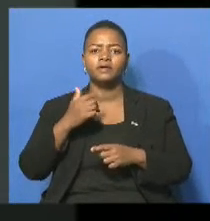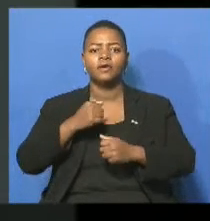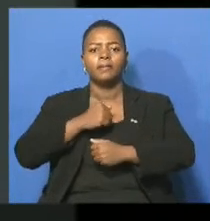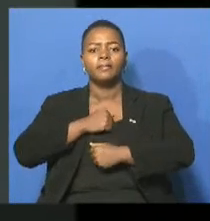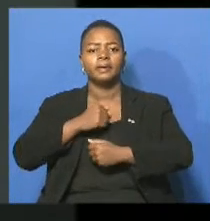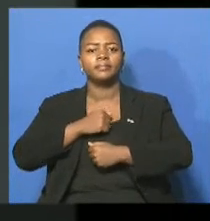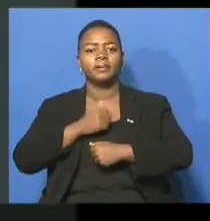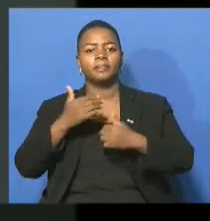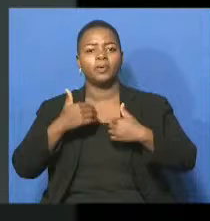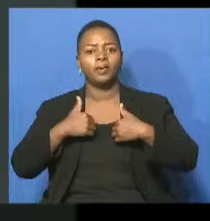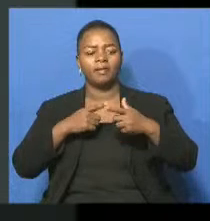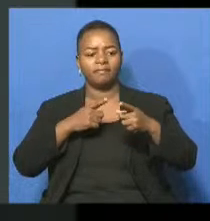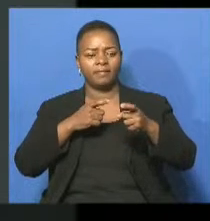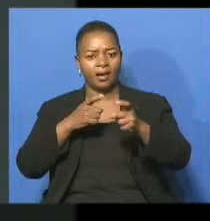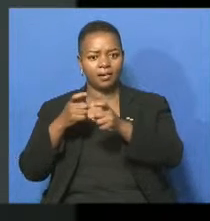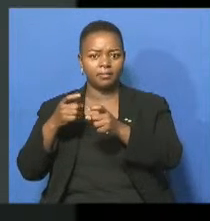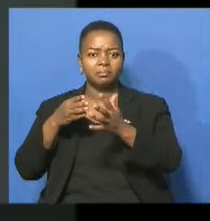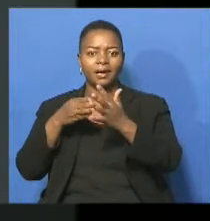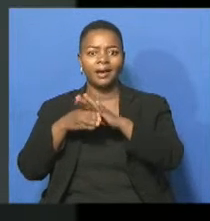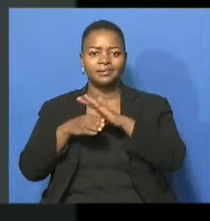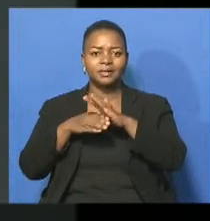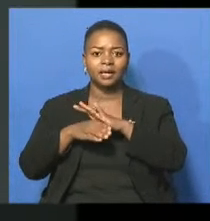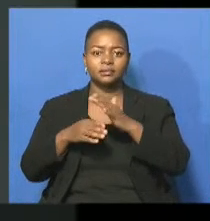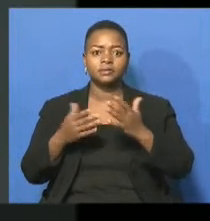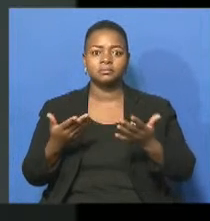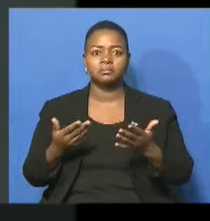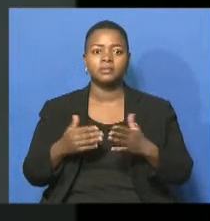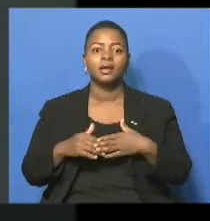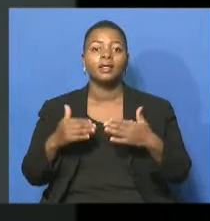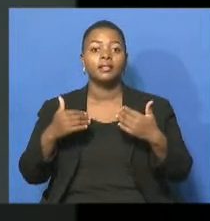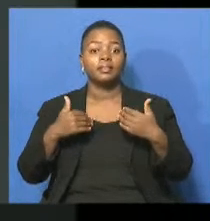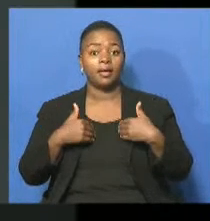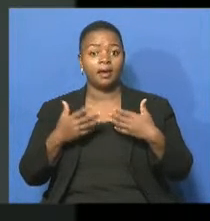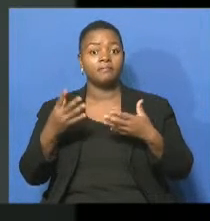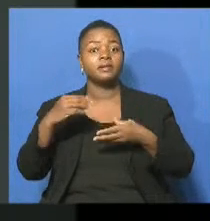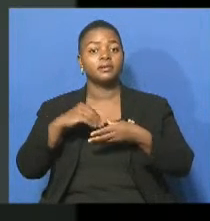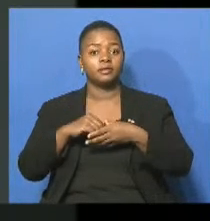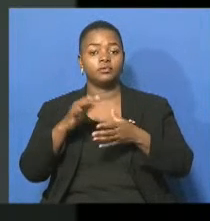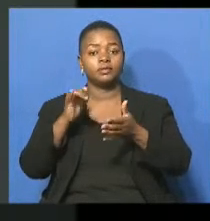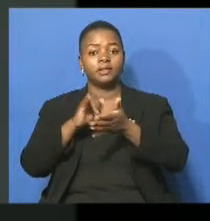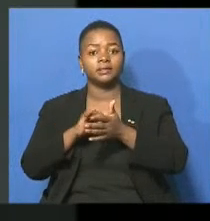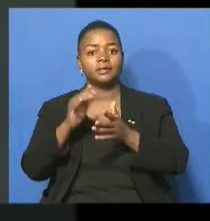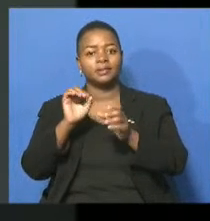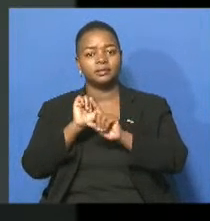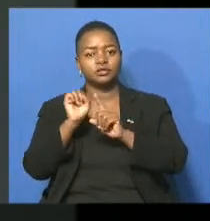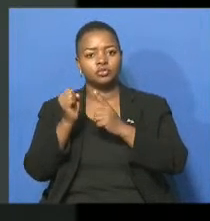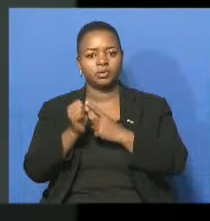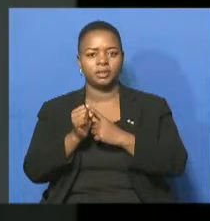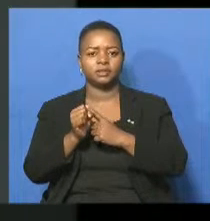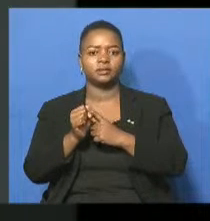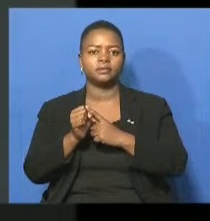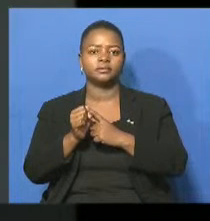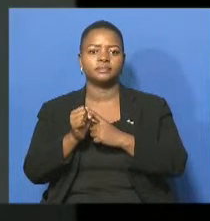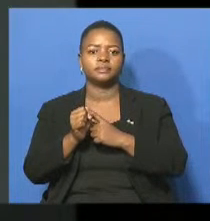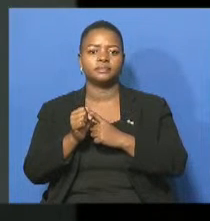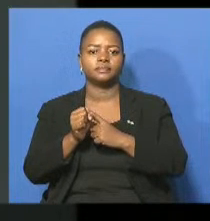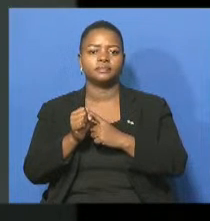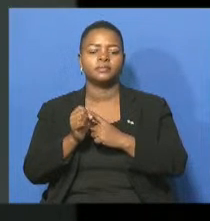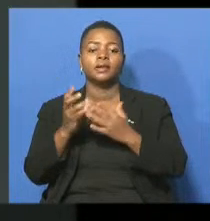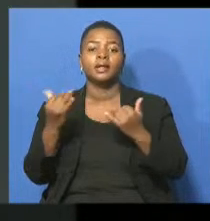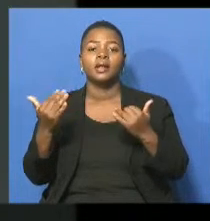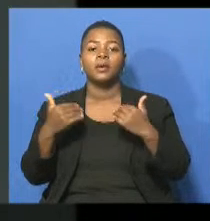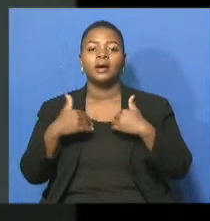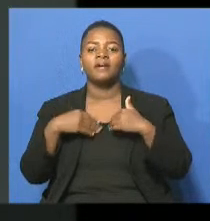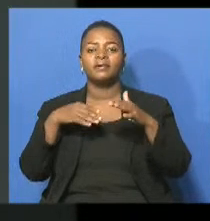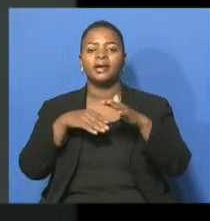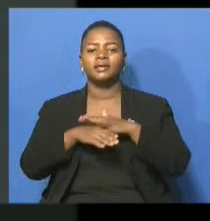who've access to guns have been involved in such situations. So access